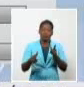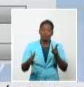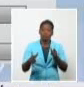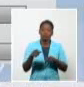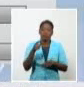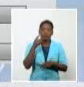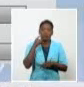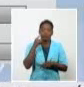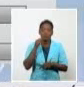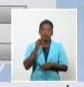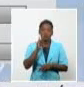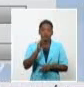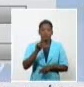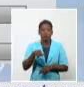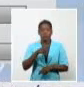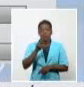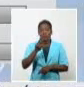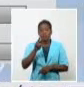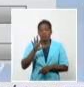of